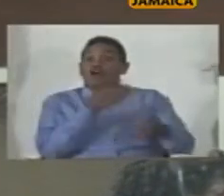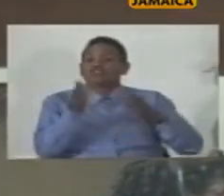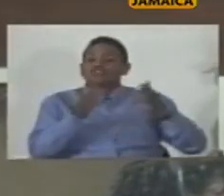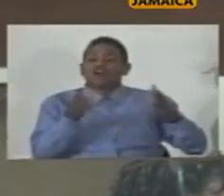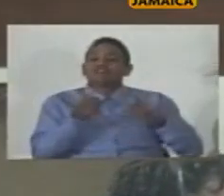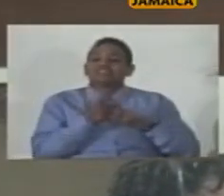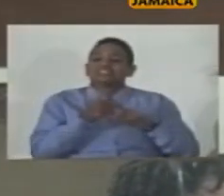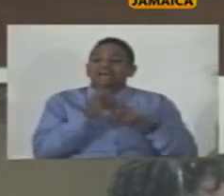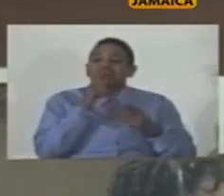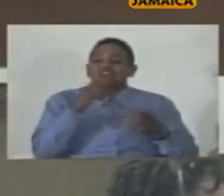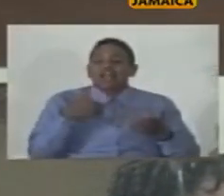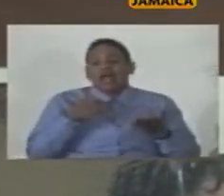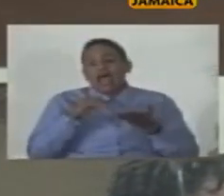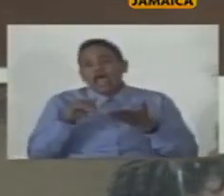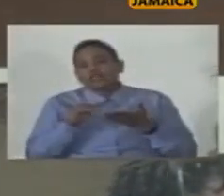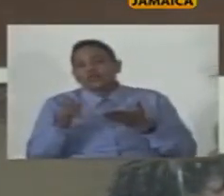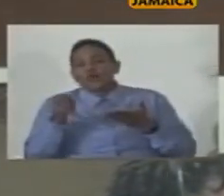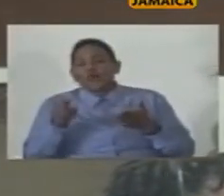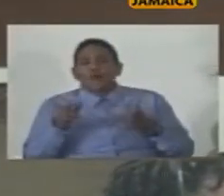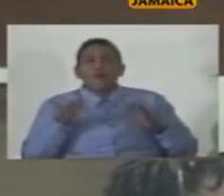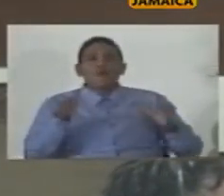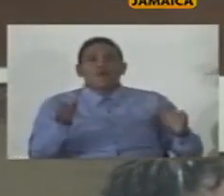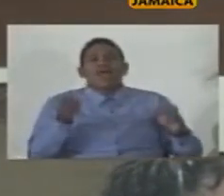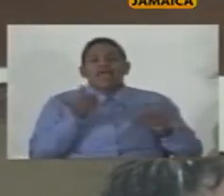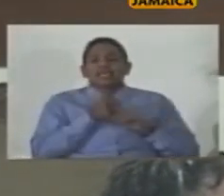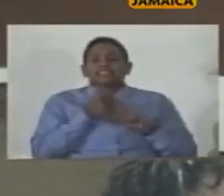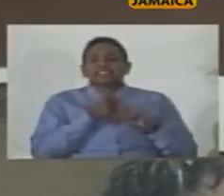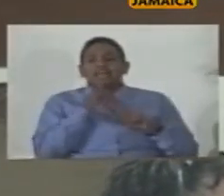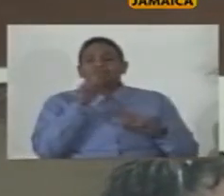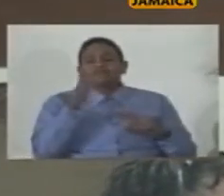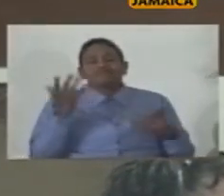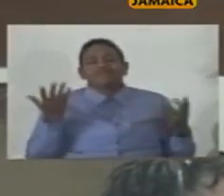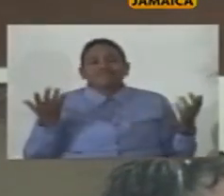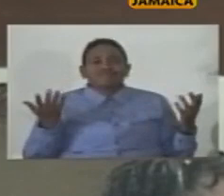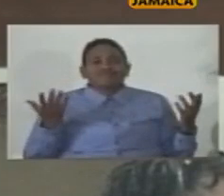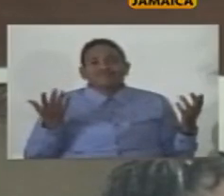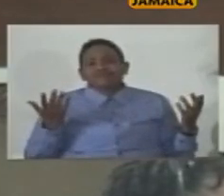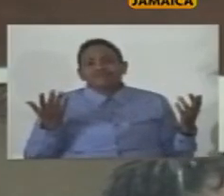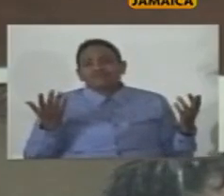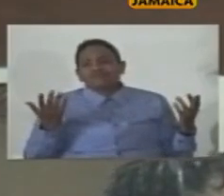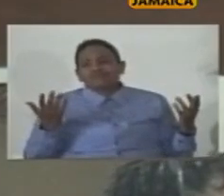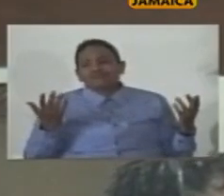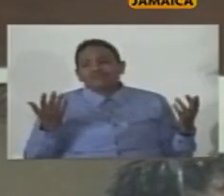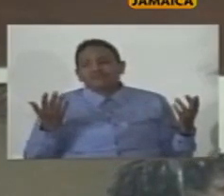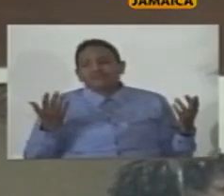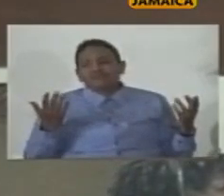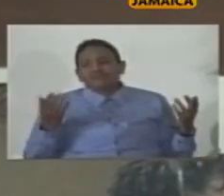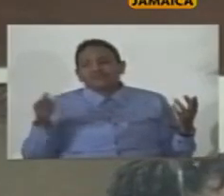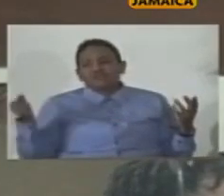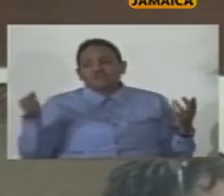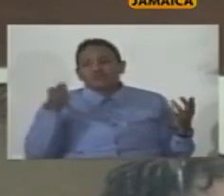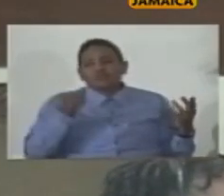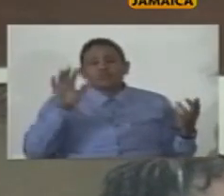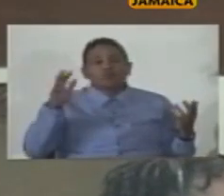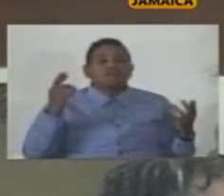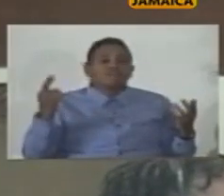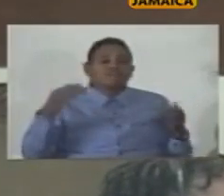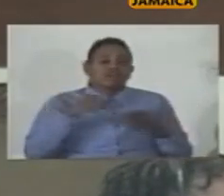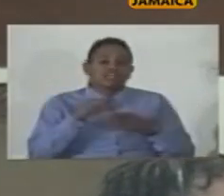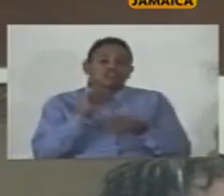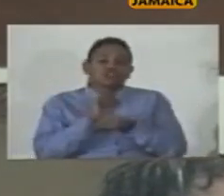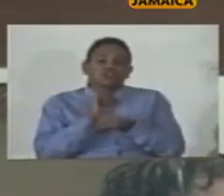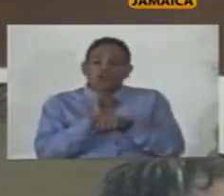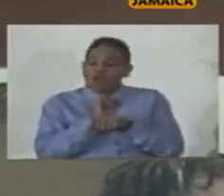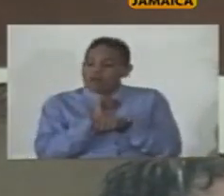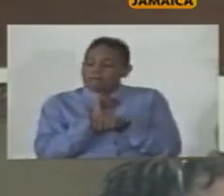an excuse or as a way to put one of their cronies in the job. And